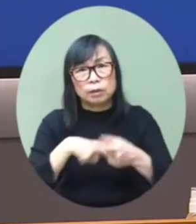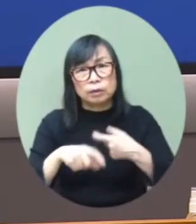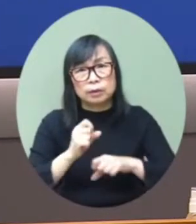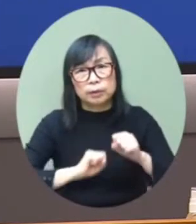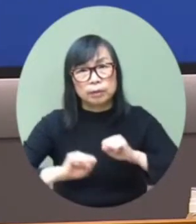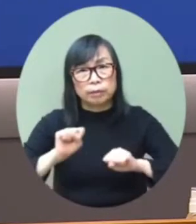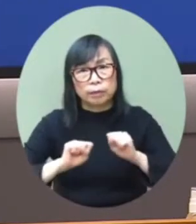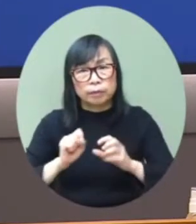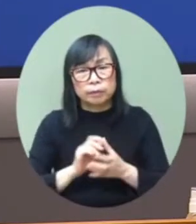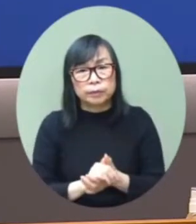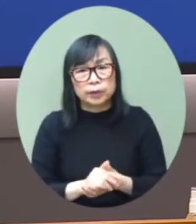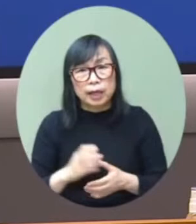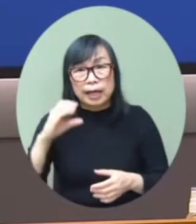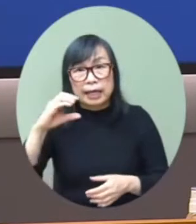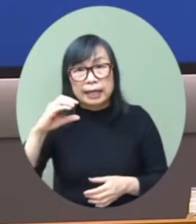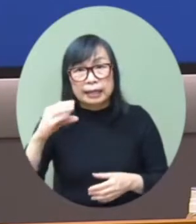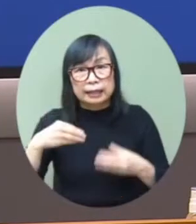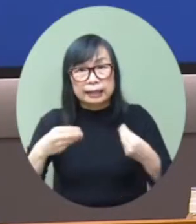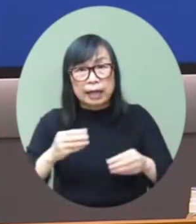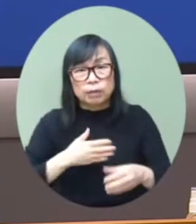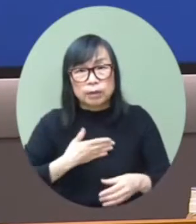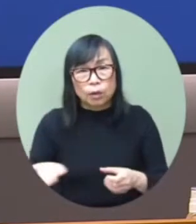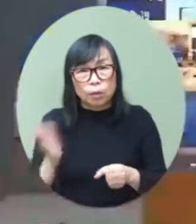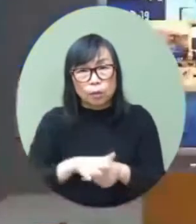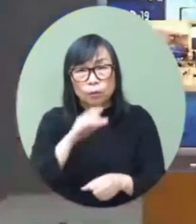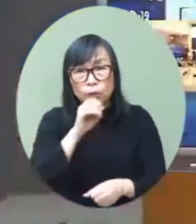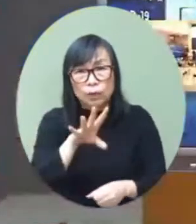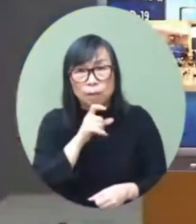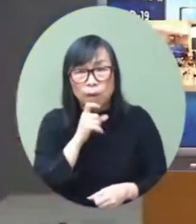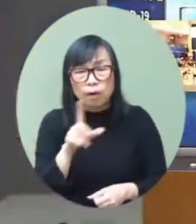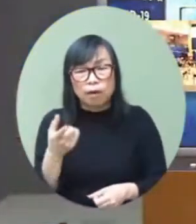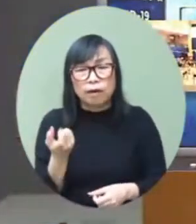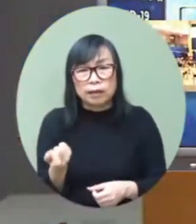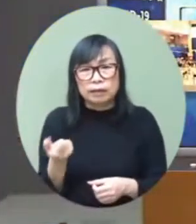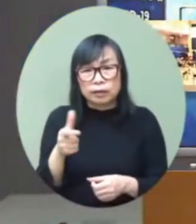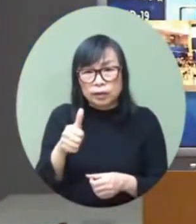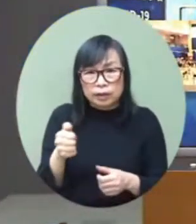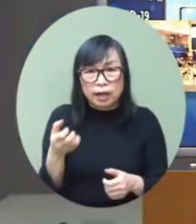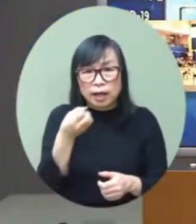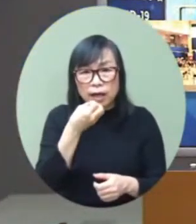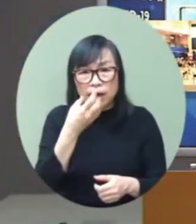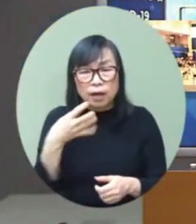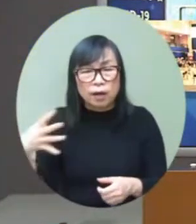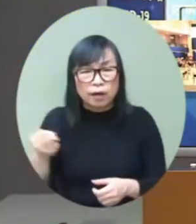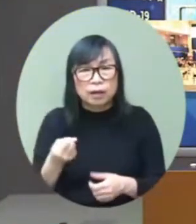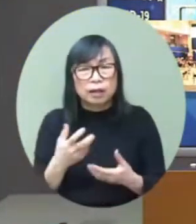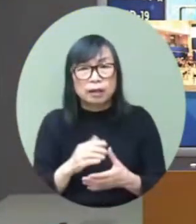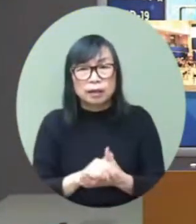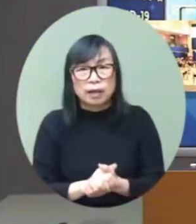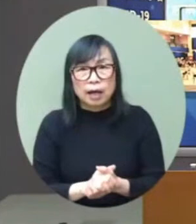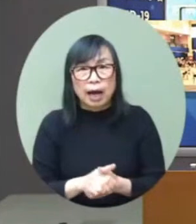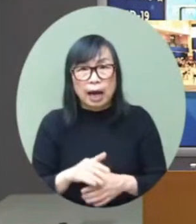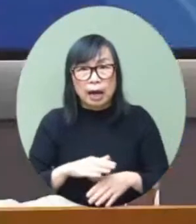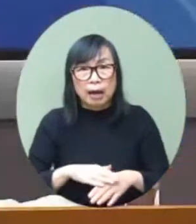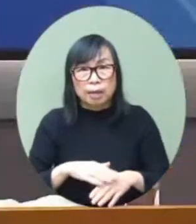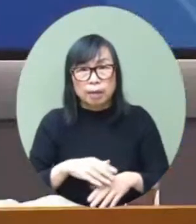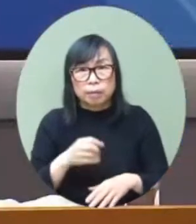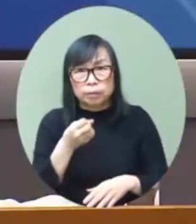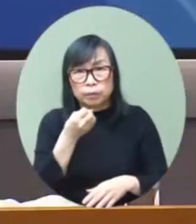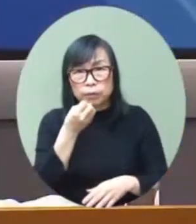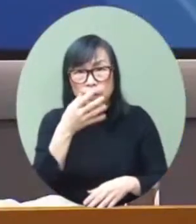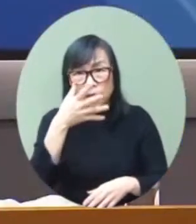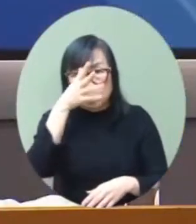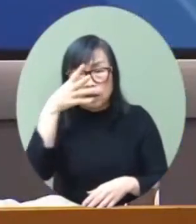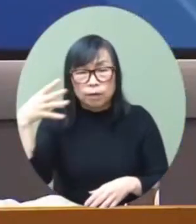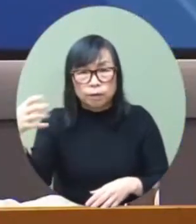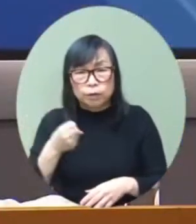as it is a commercial behavior. Professor Chen, anything you can add? Thank you, CE. Just now, the